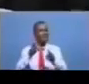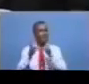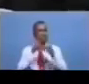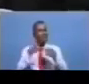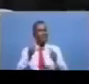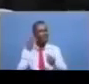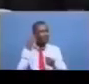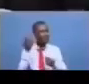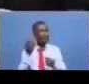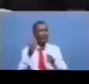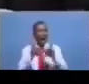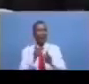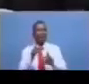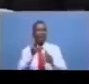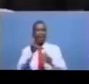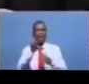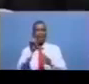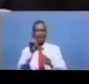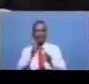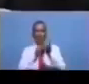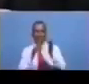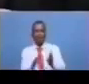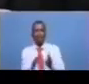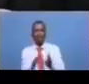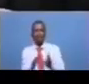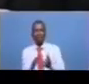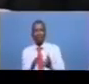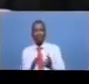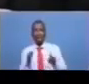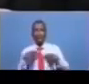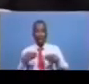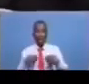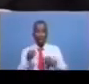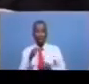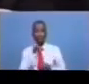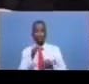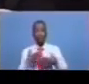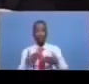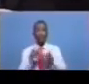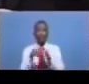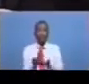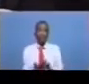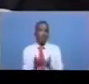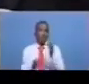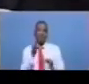are your supporters across the country? That dissatisfaction, will it in any